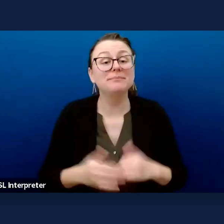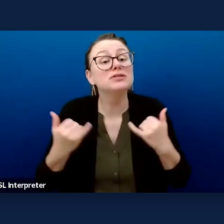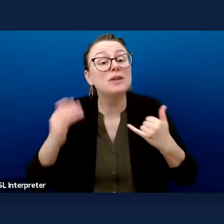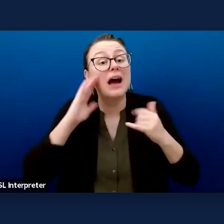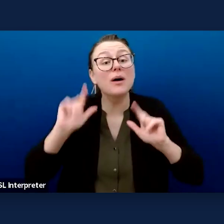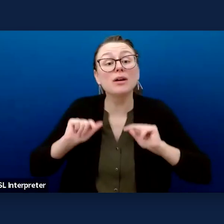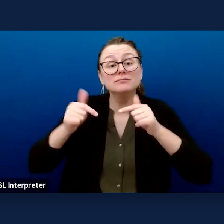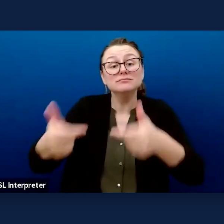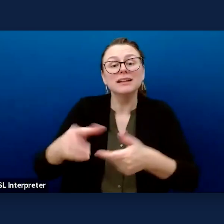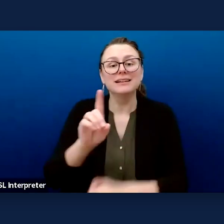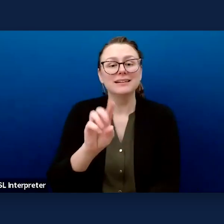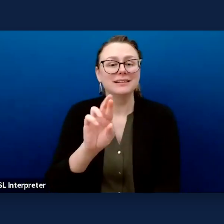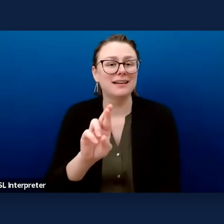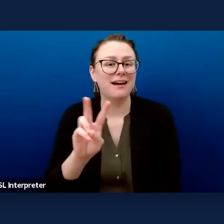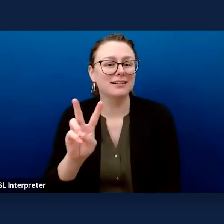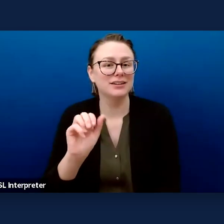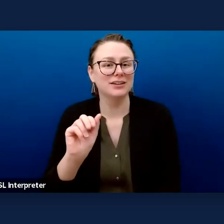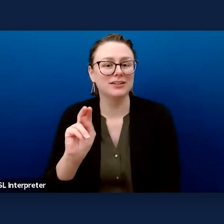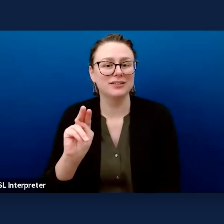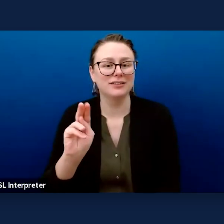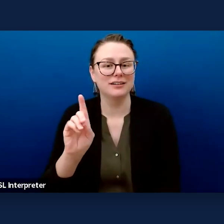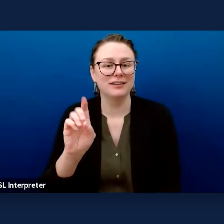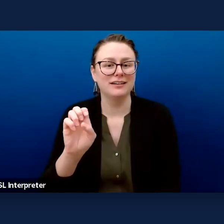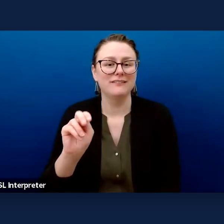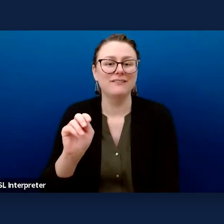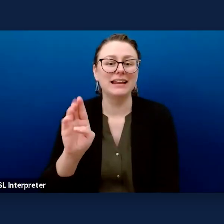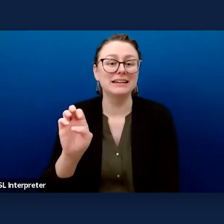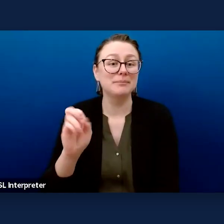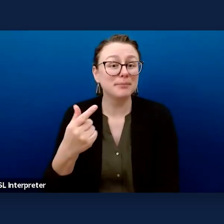turn it over to Dr. Vandenberg, who will start us off.